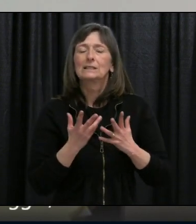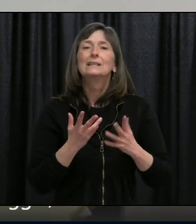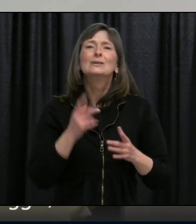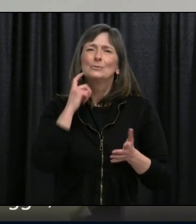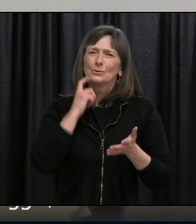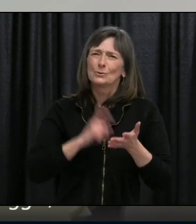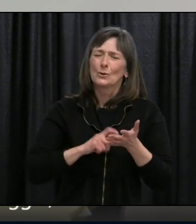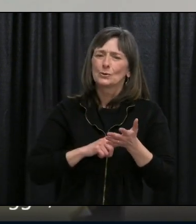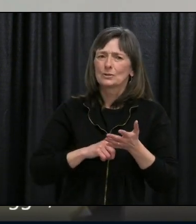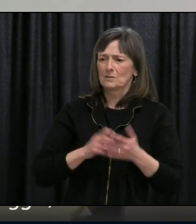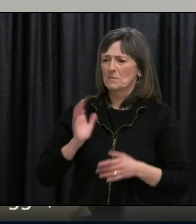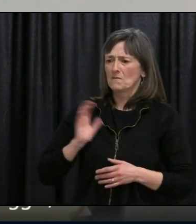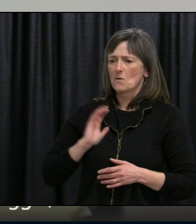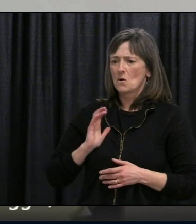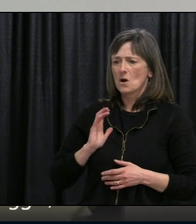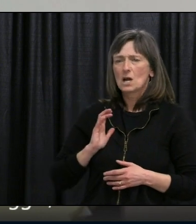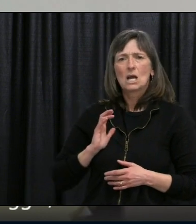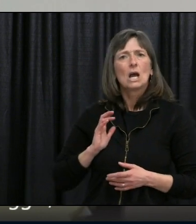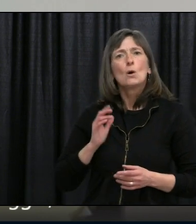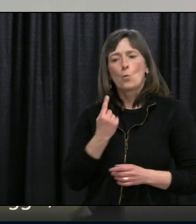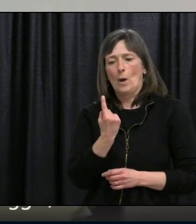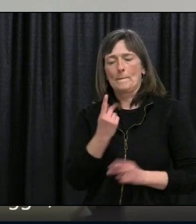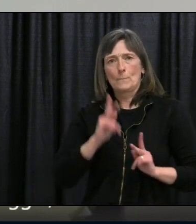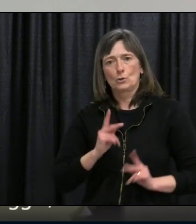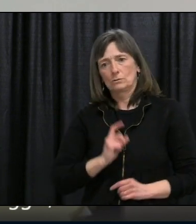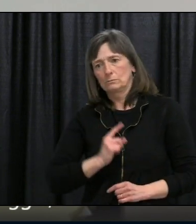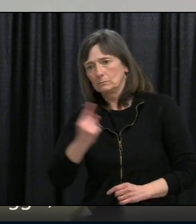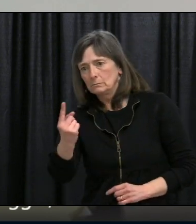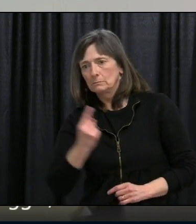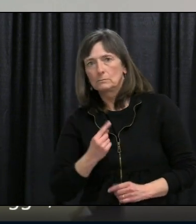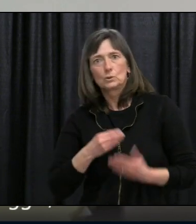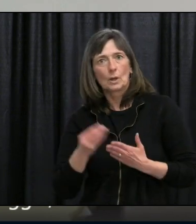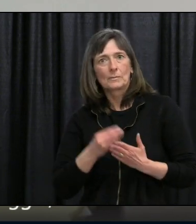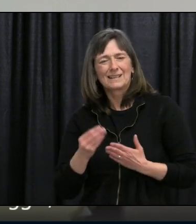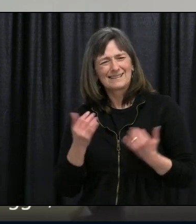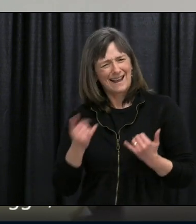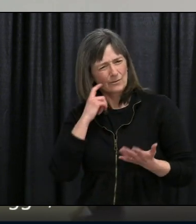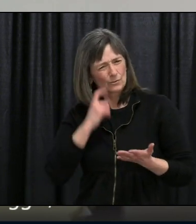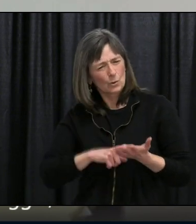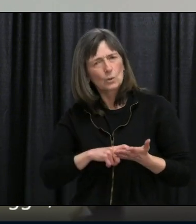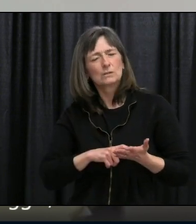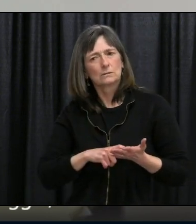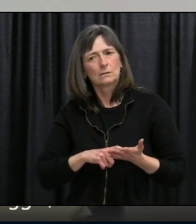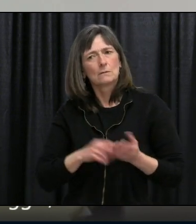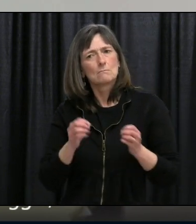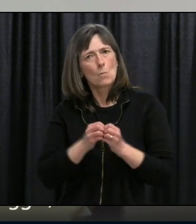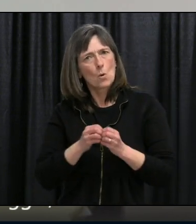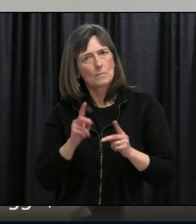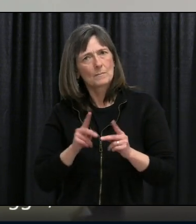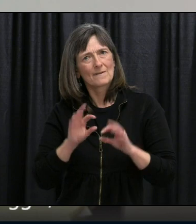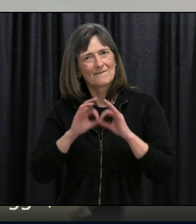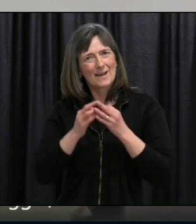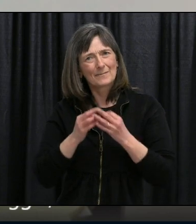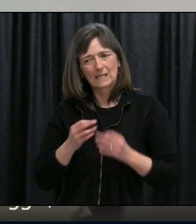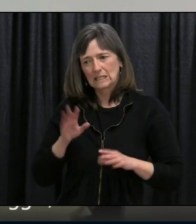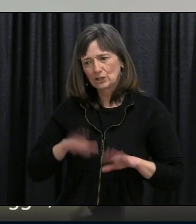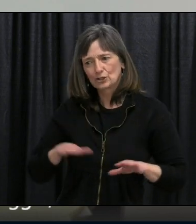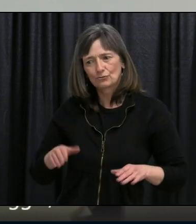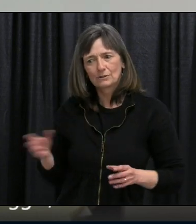was 3 or 4 weeks ago. Again, unless you have special needs, and we've talked about those too, for people